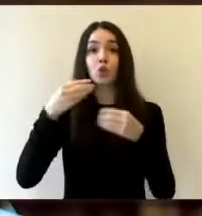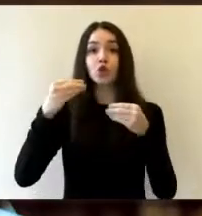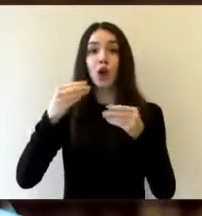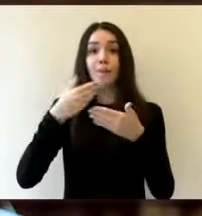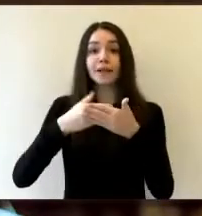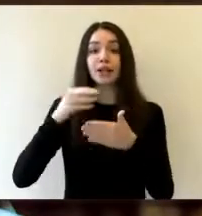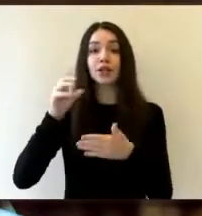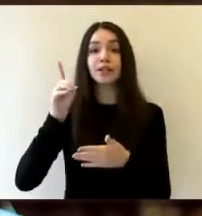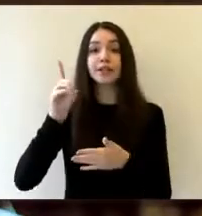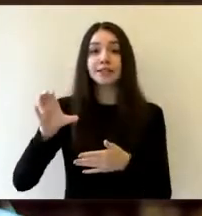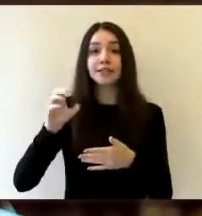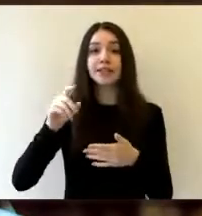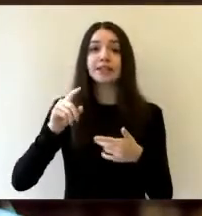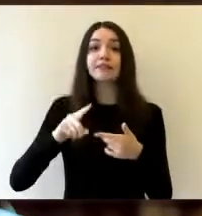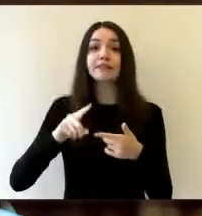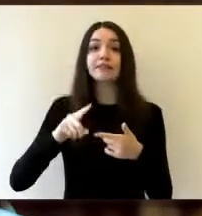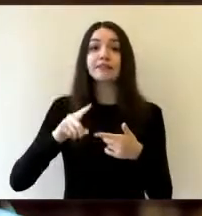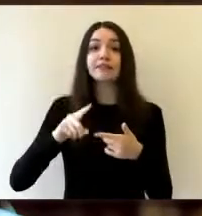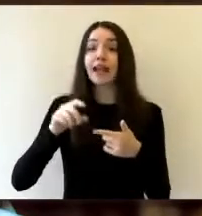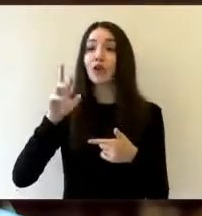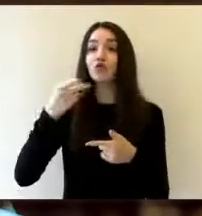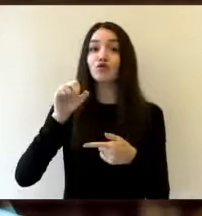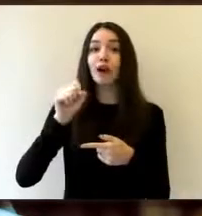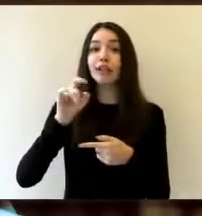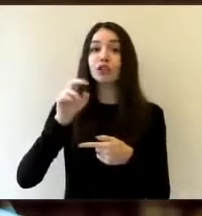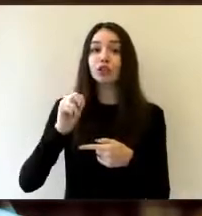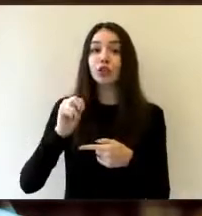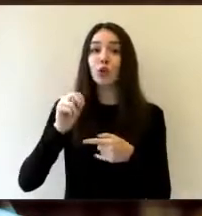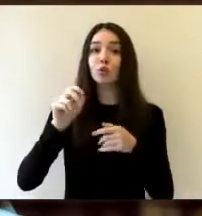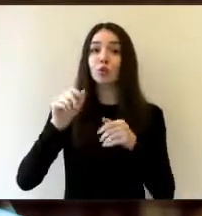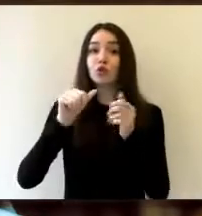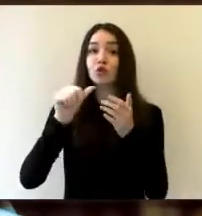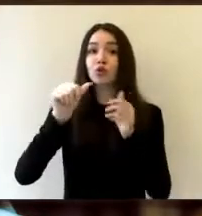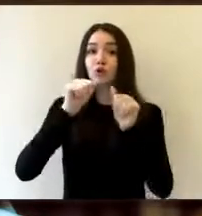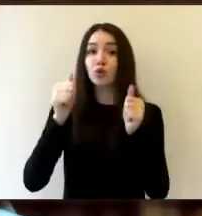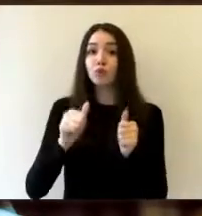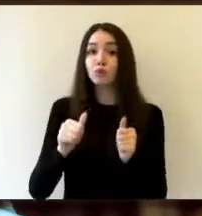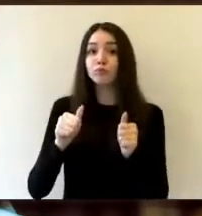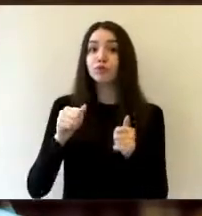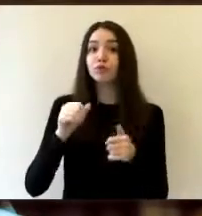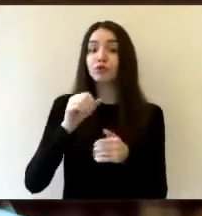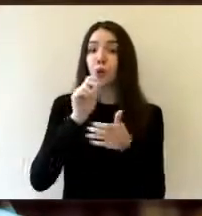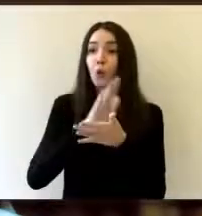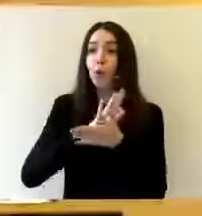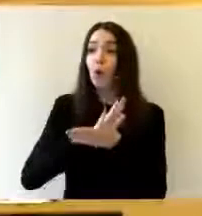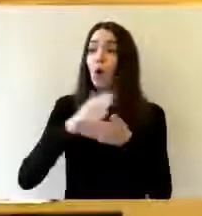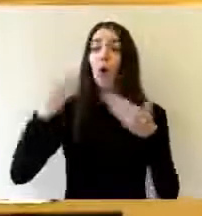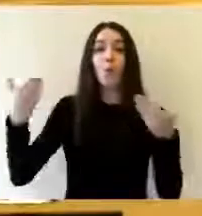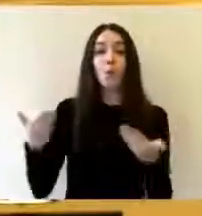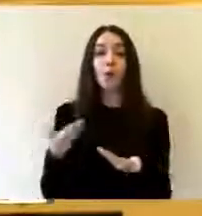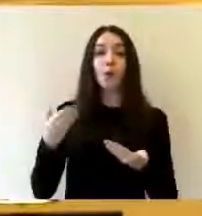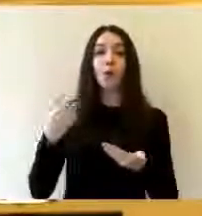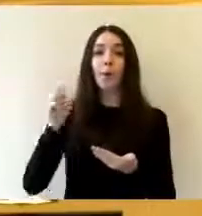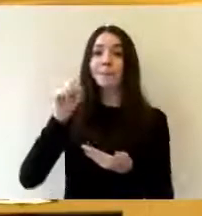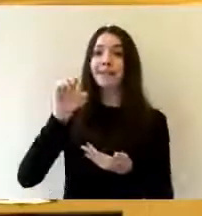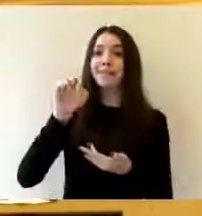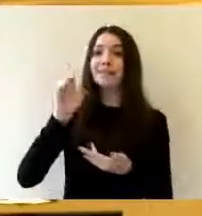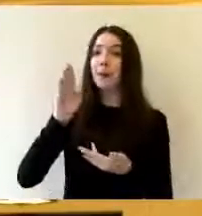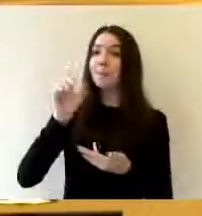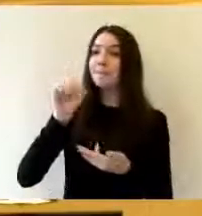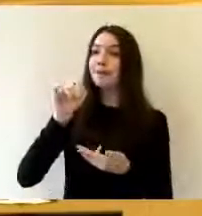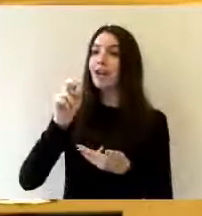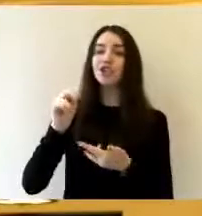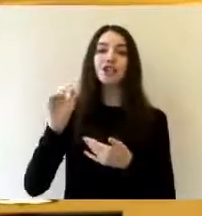Micah's Reinhardt School of Sculpture, created Mornings Baltimore. Please welcome Sebastian to our virtually hybrid stage.